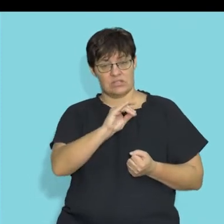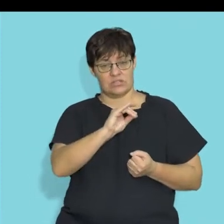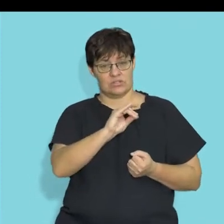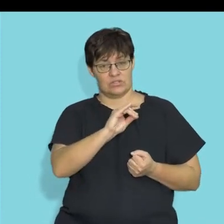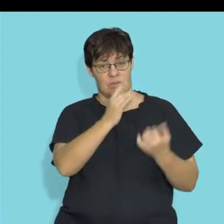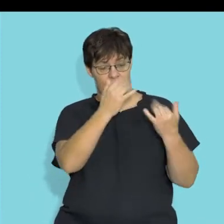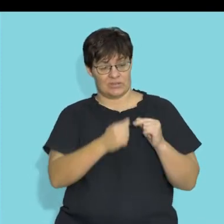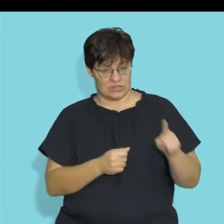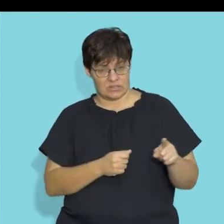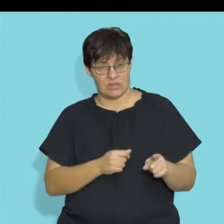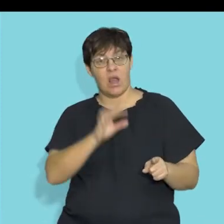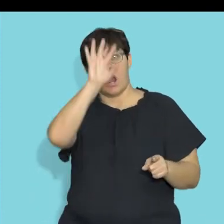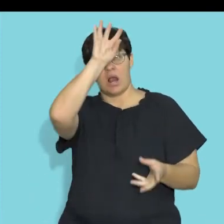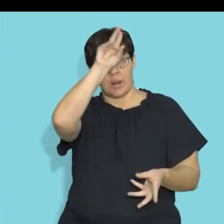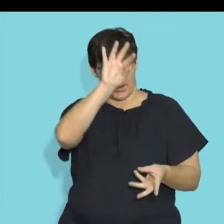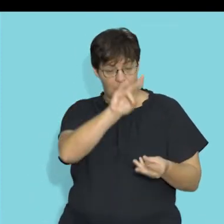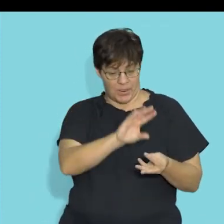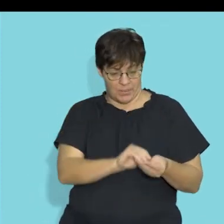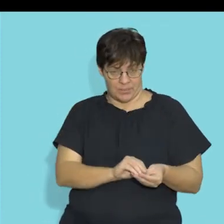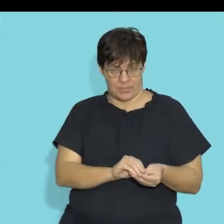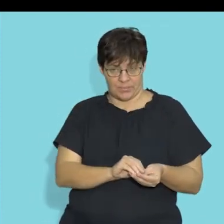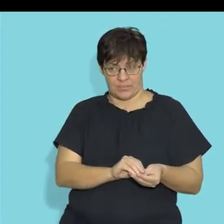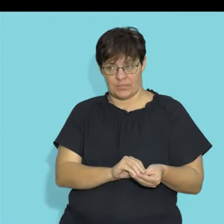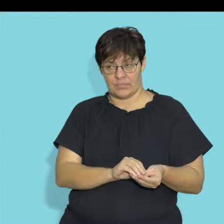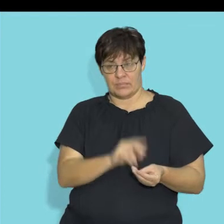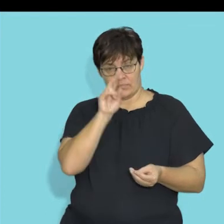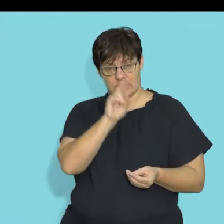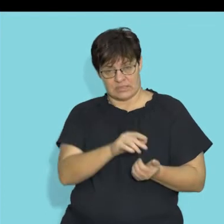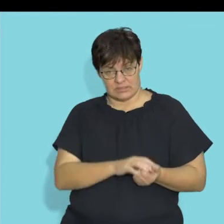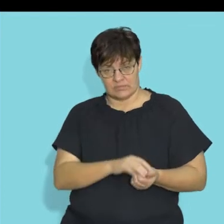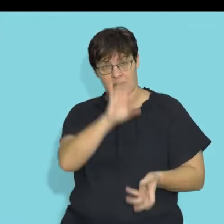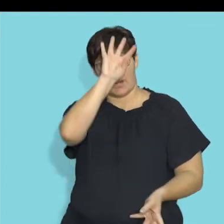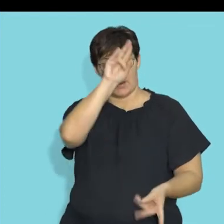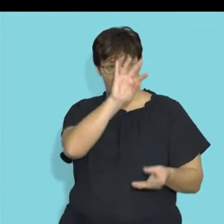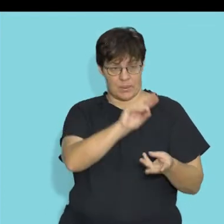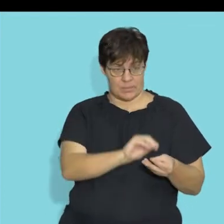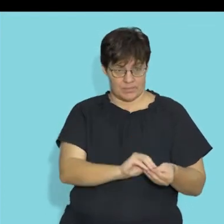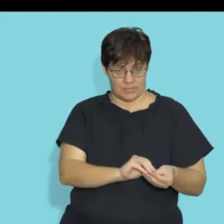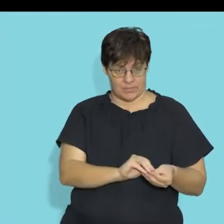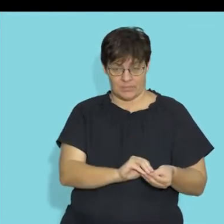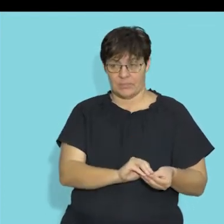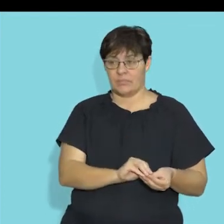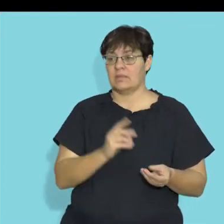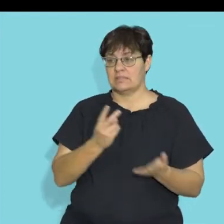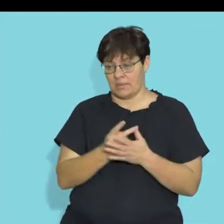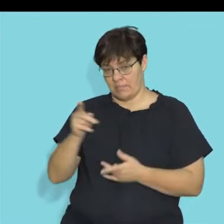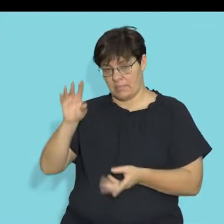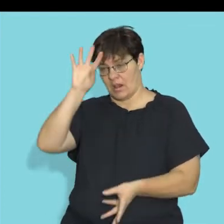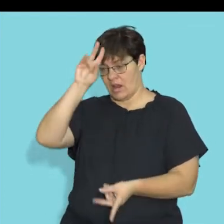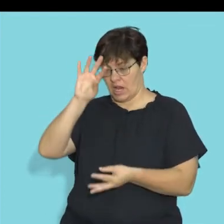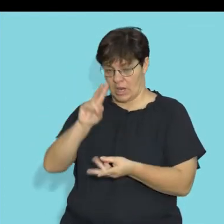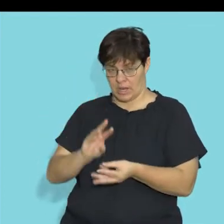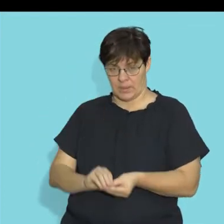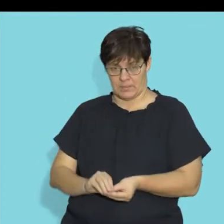section of my cash budget is we add all the components. Can you see that? You add all the